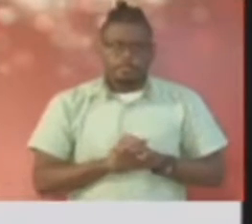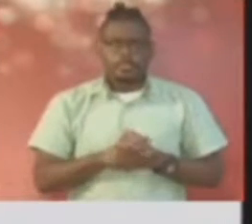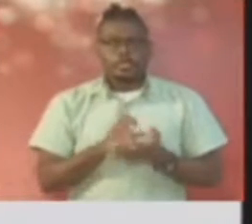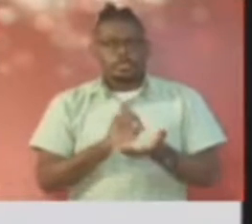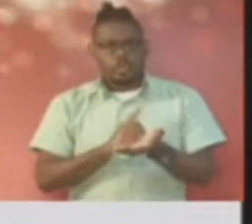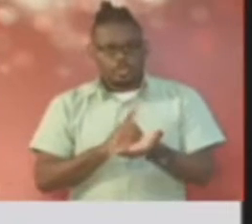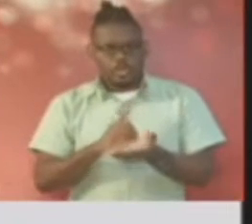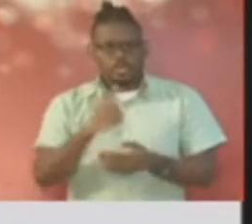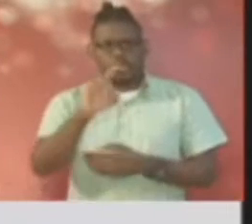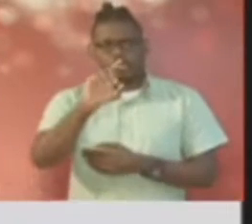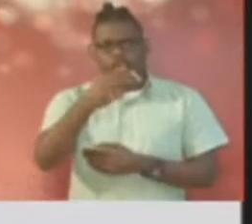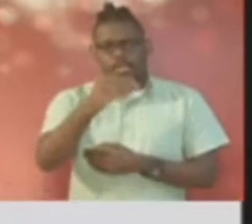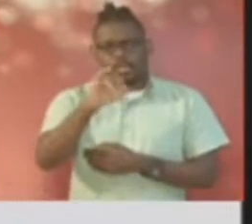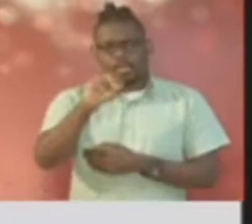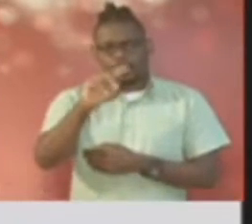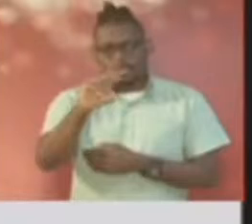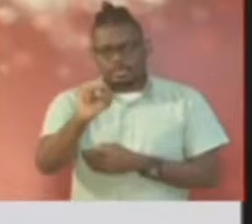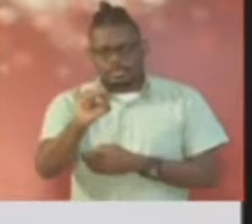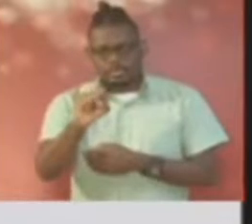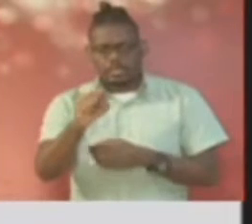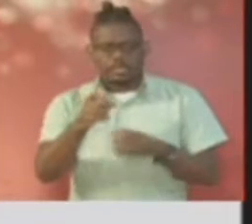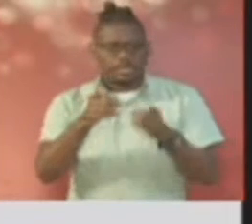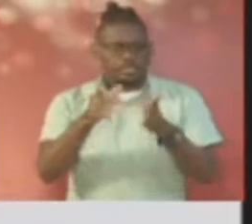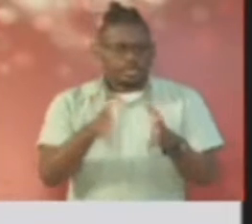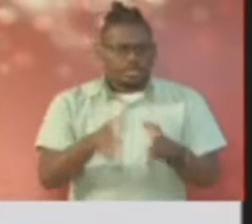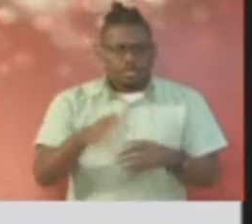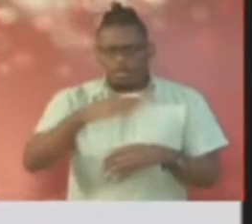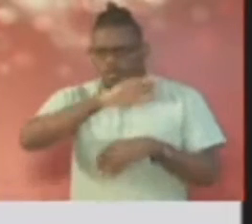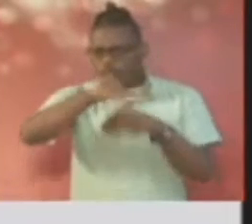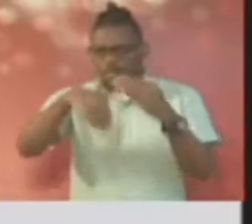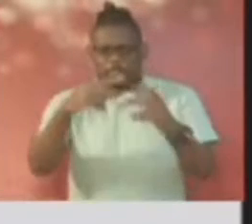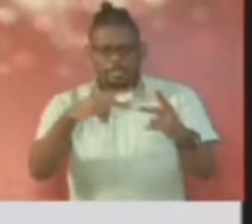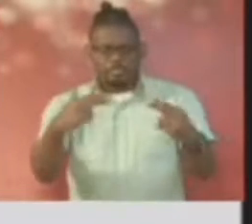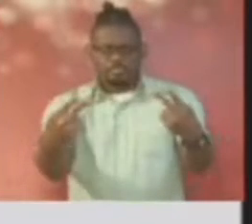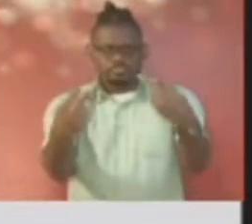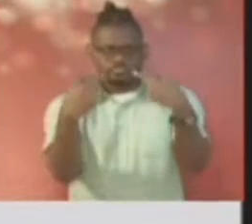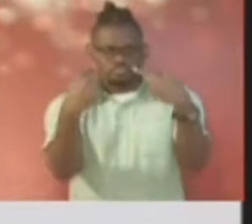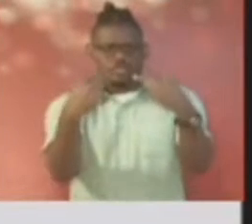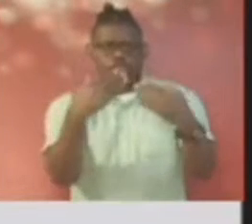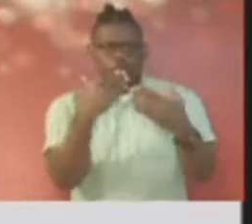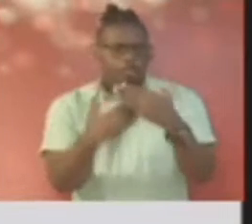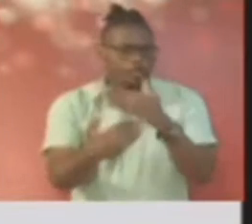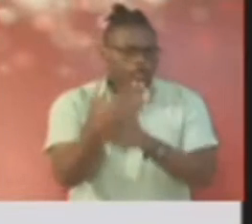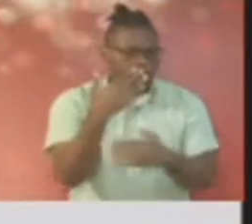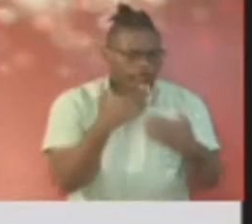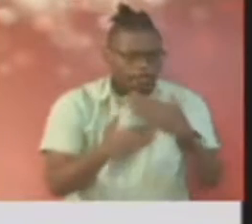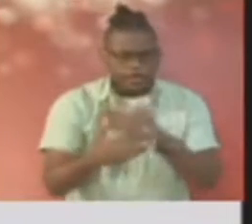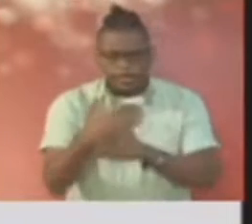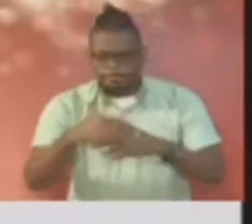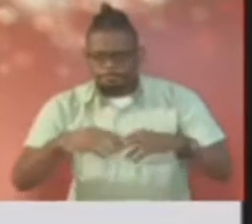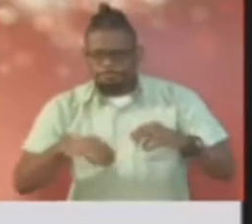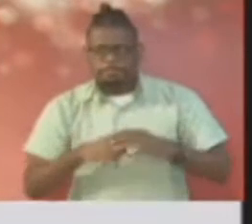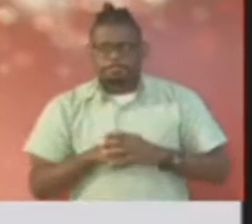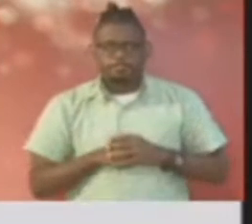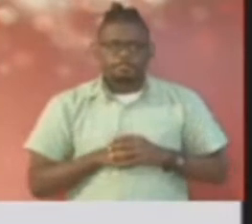Ms. Alcantara, our viewing and listening audience today, good morning. As we proceed to the next slide,